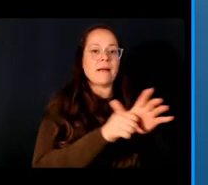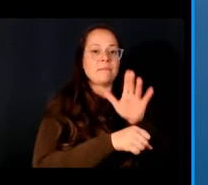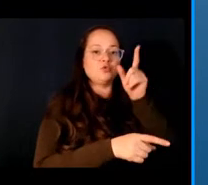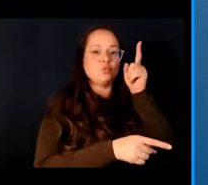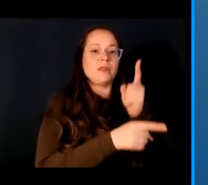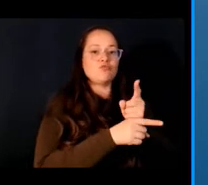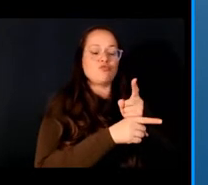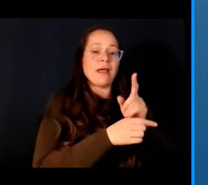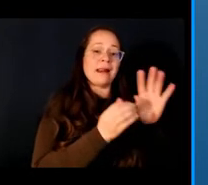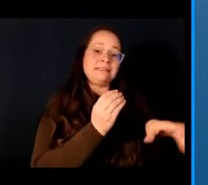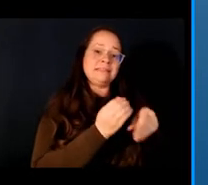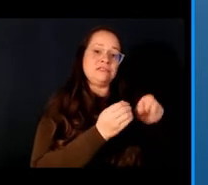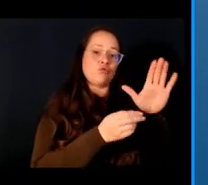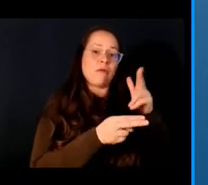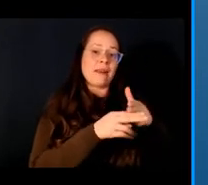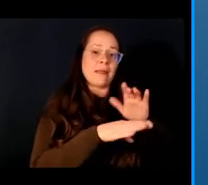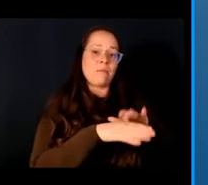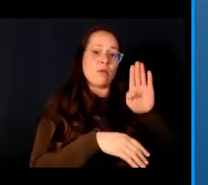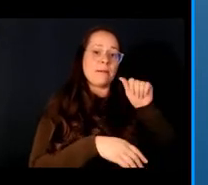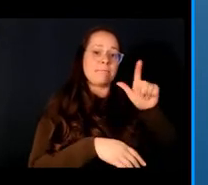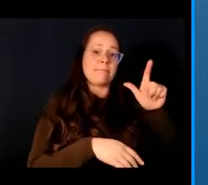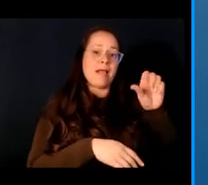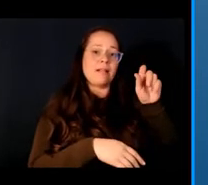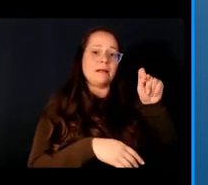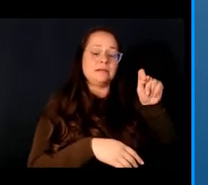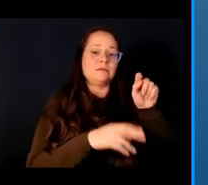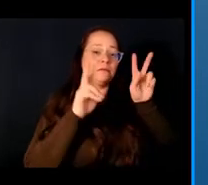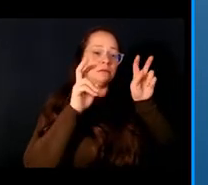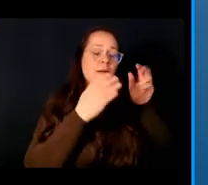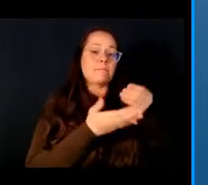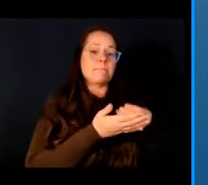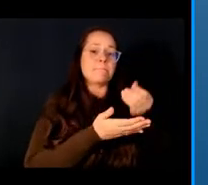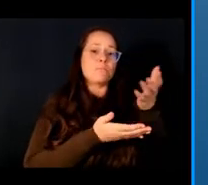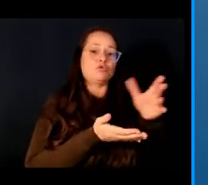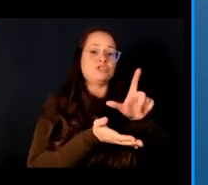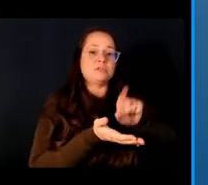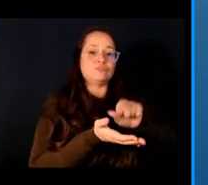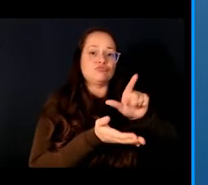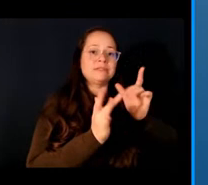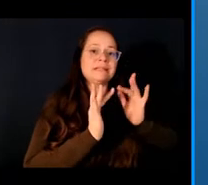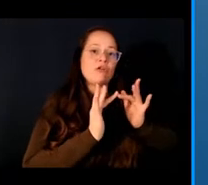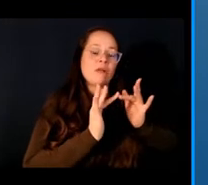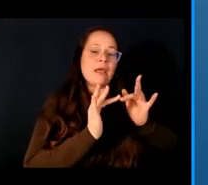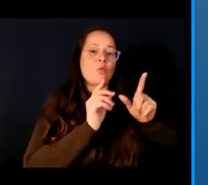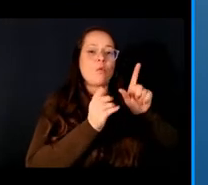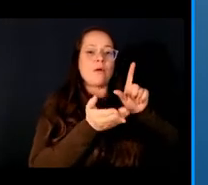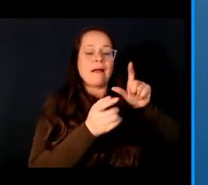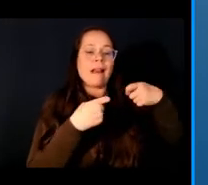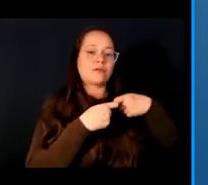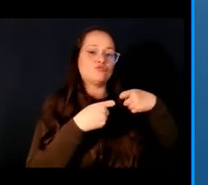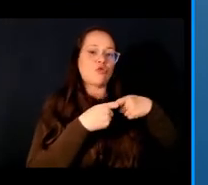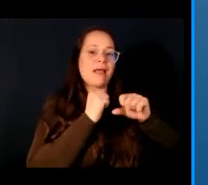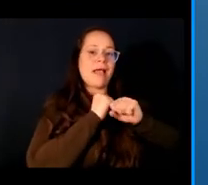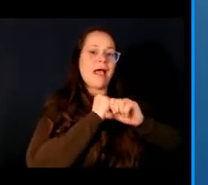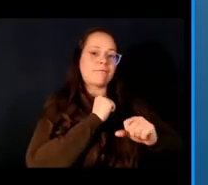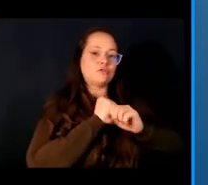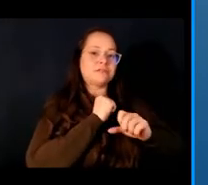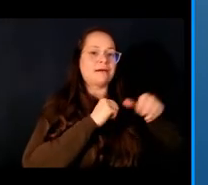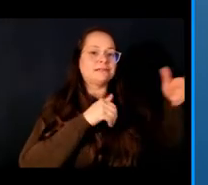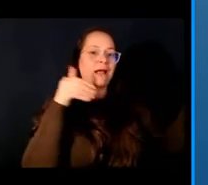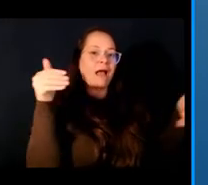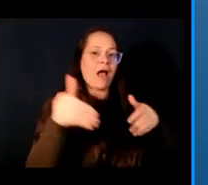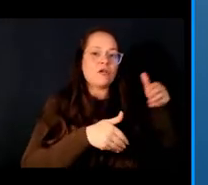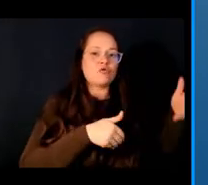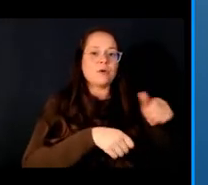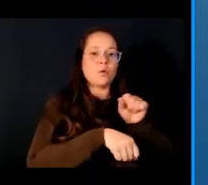addition to having your name on the ballot it's purchasing print internet or electronic advertising hiring campaign workers opening